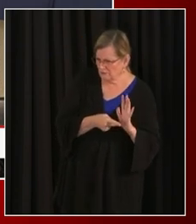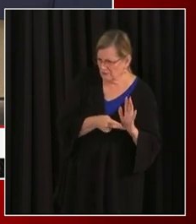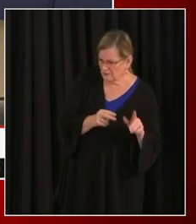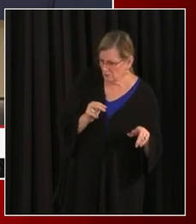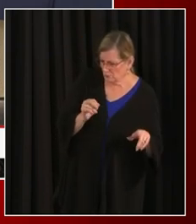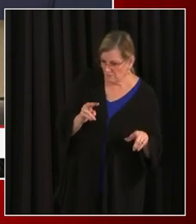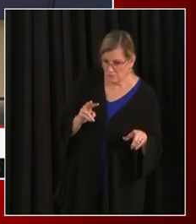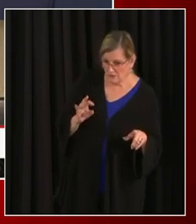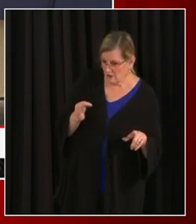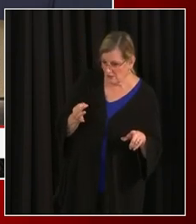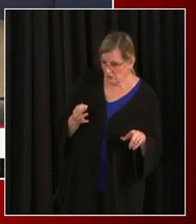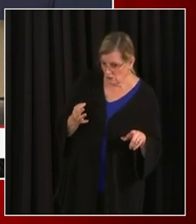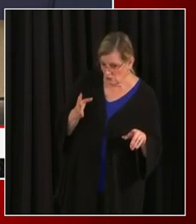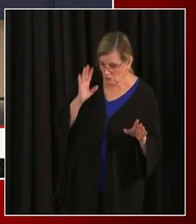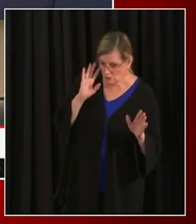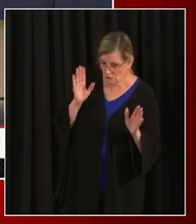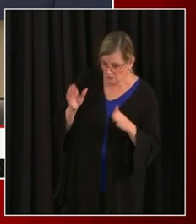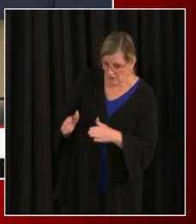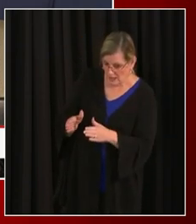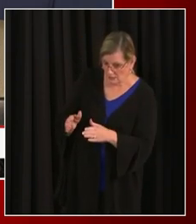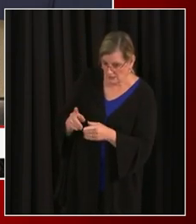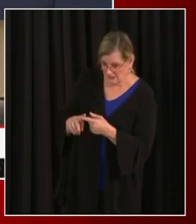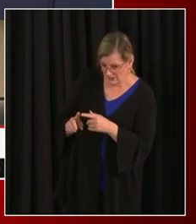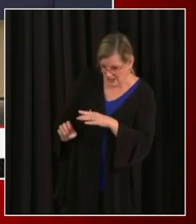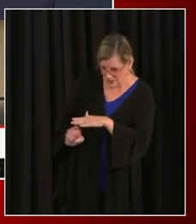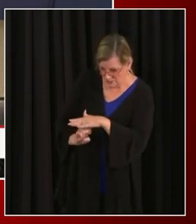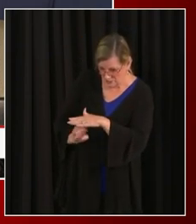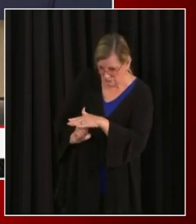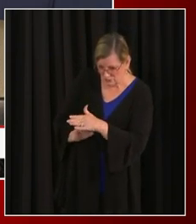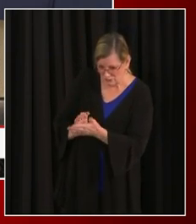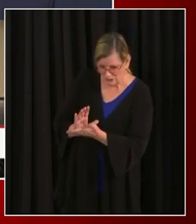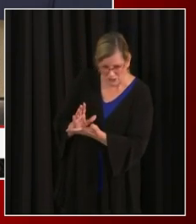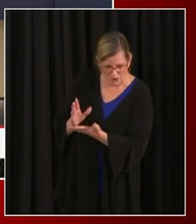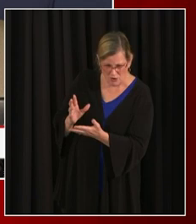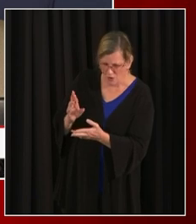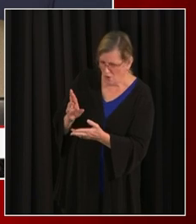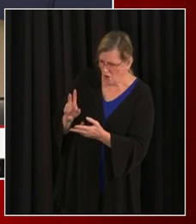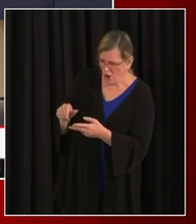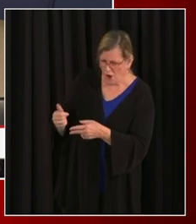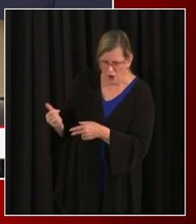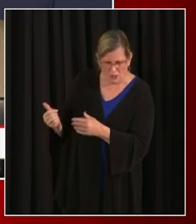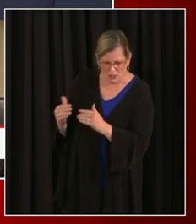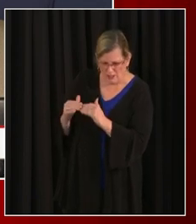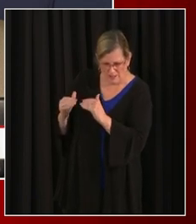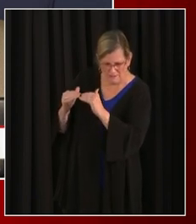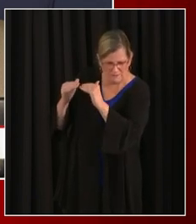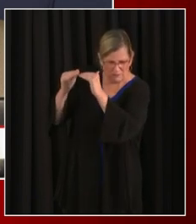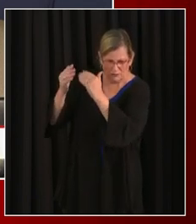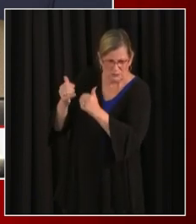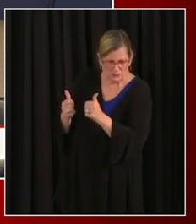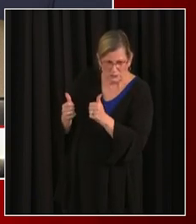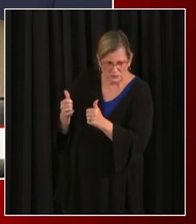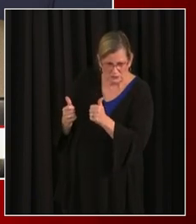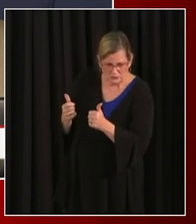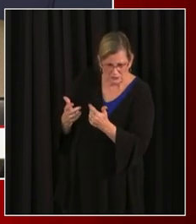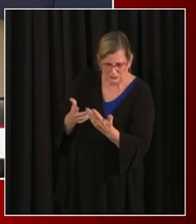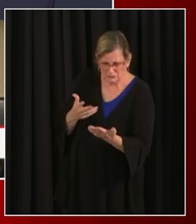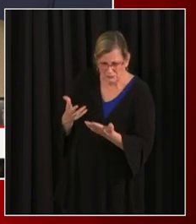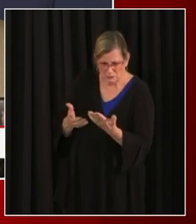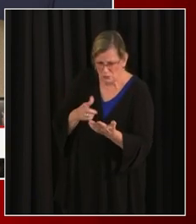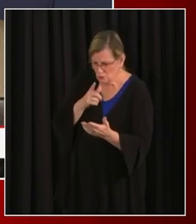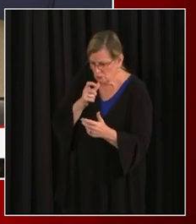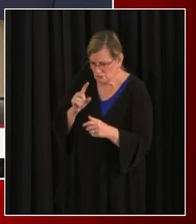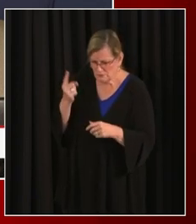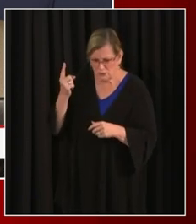when you're targeted to go back to classes, that you're targeting getting elementary school students in first before middle